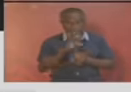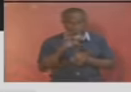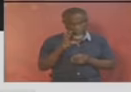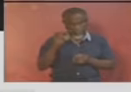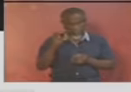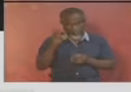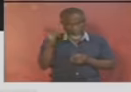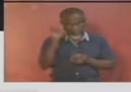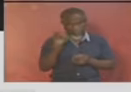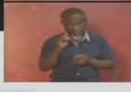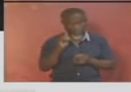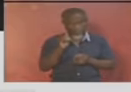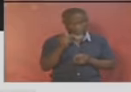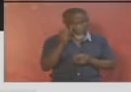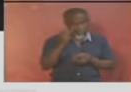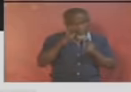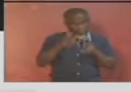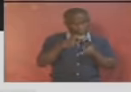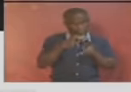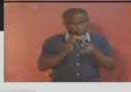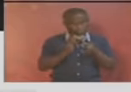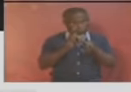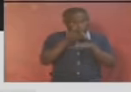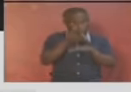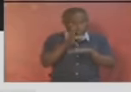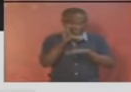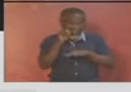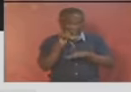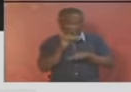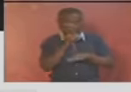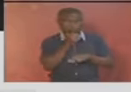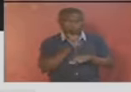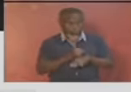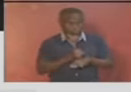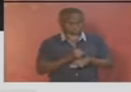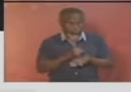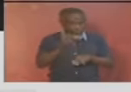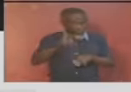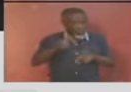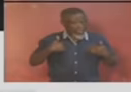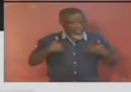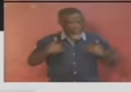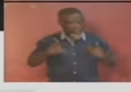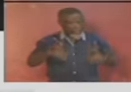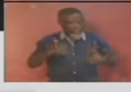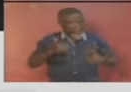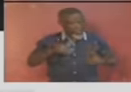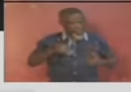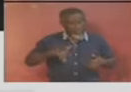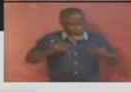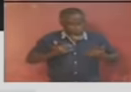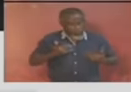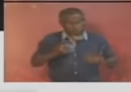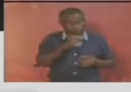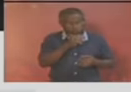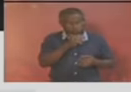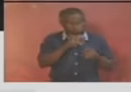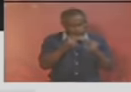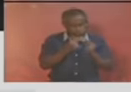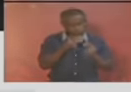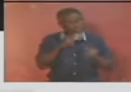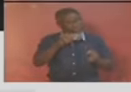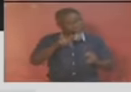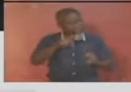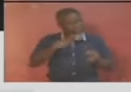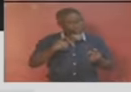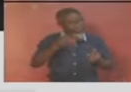in that over 60 age group. There have been deaths in the younger age groups, And the important message is really